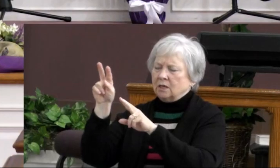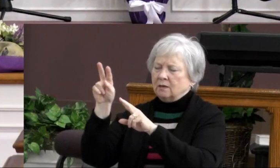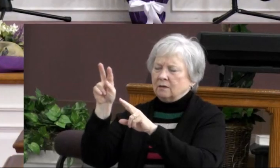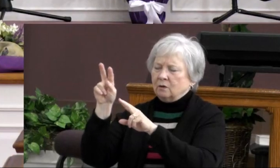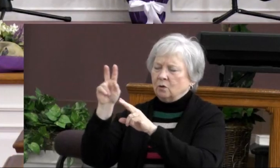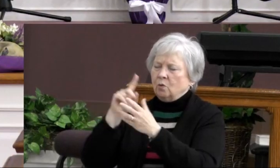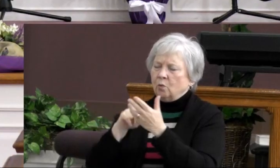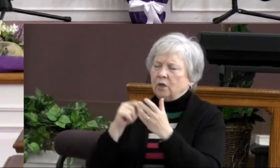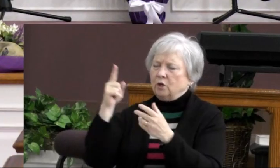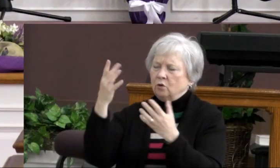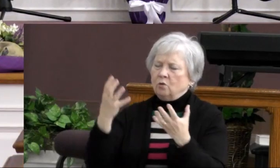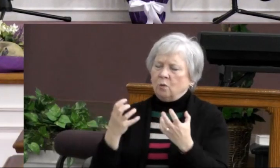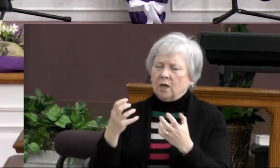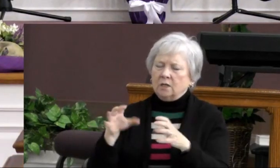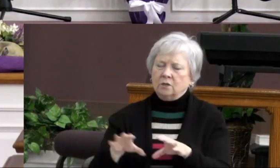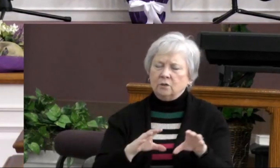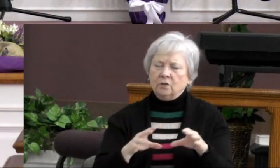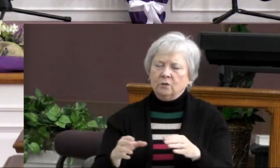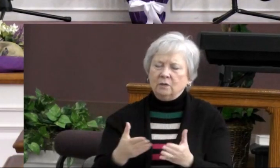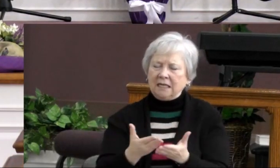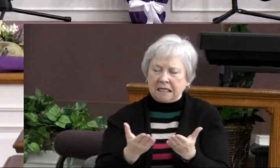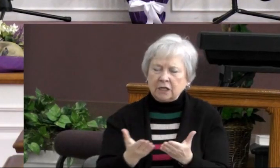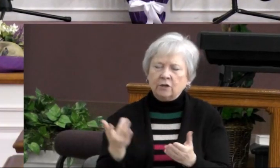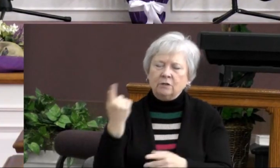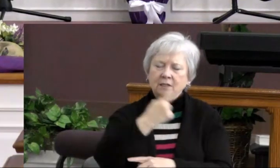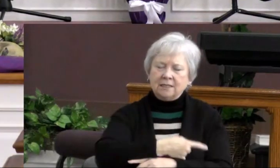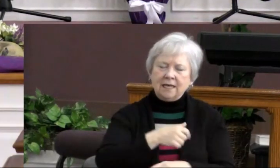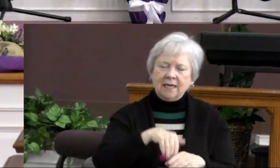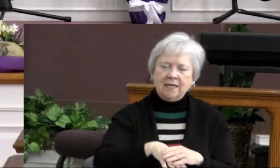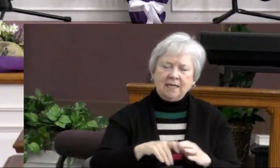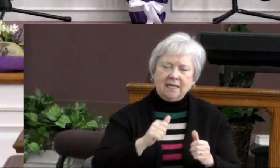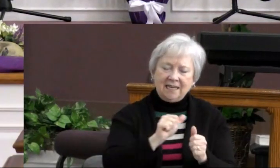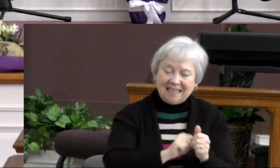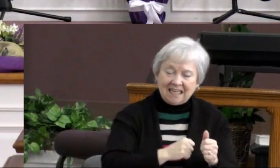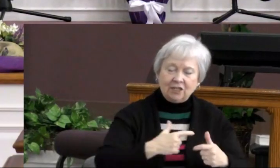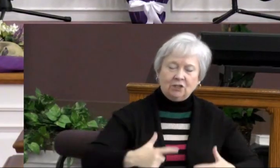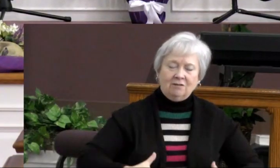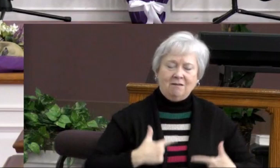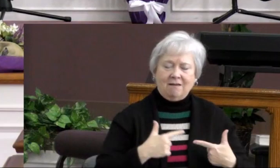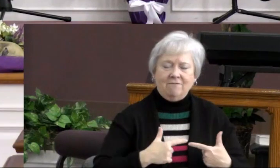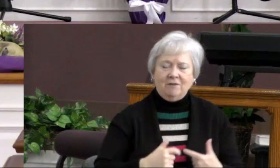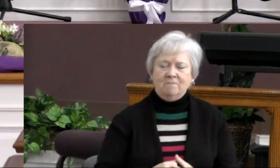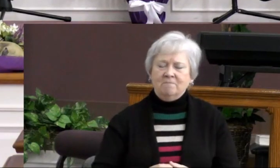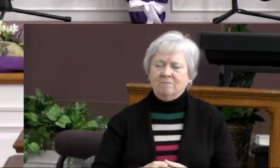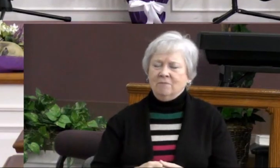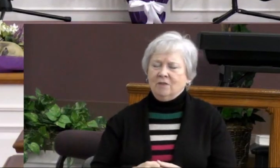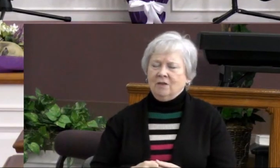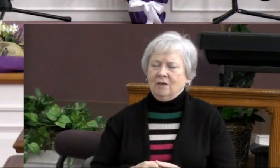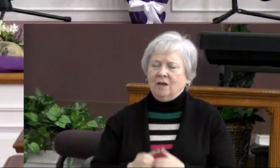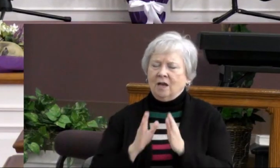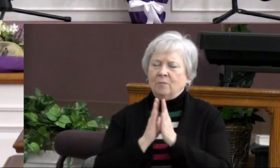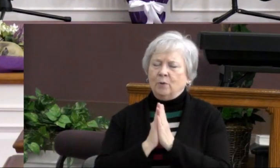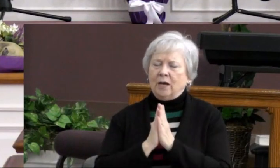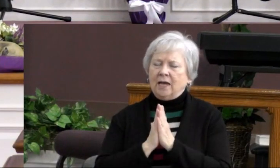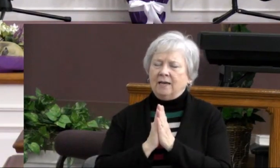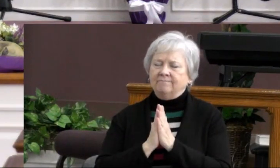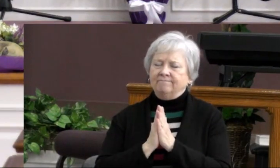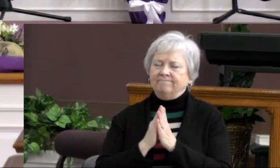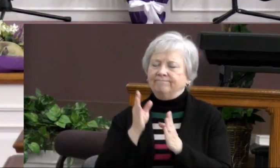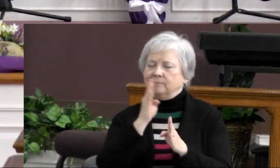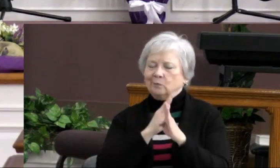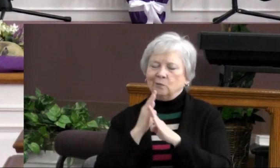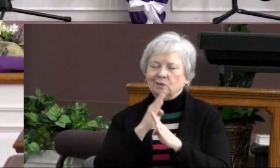here today in each one of our lives. I pray that the distractions of our daily life would be set